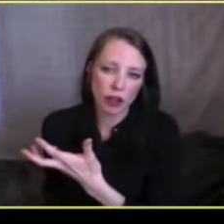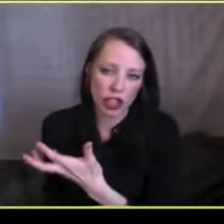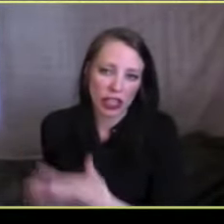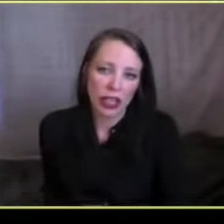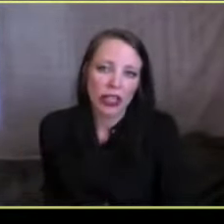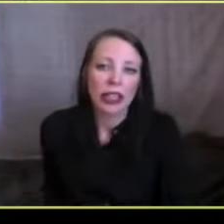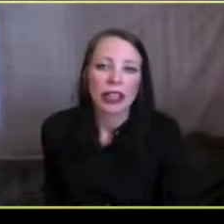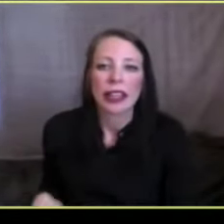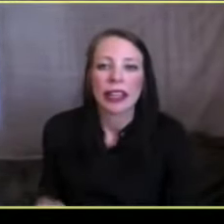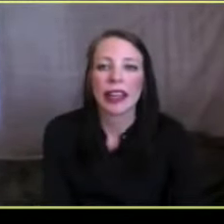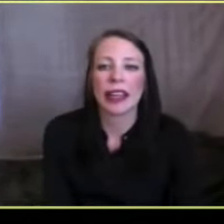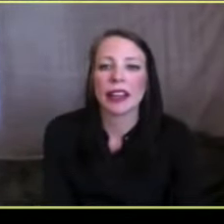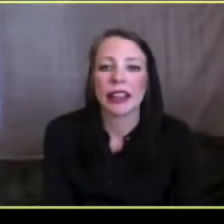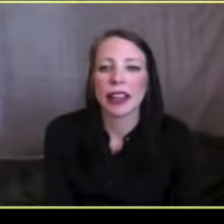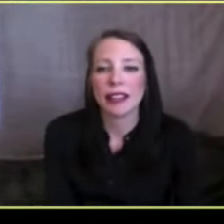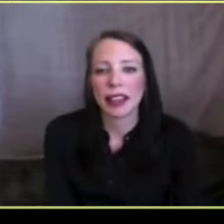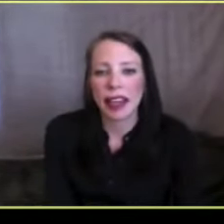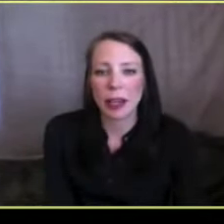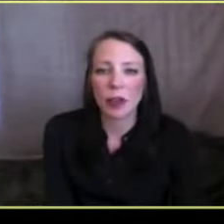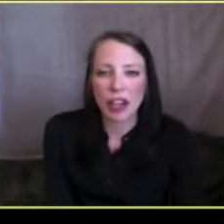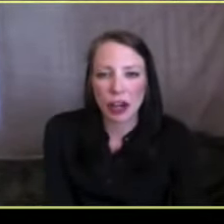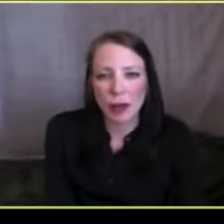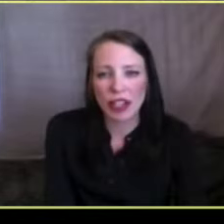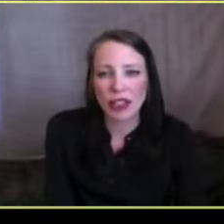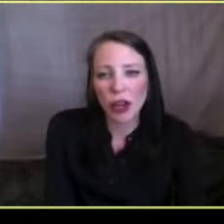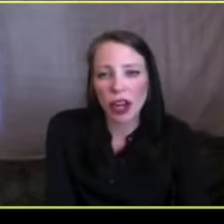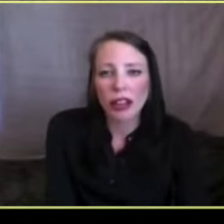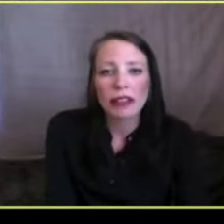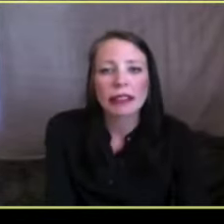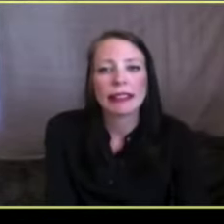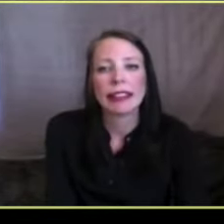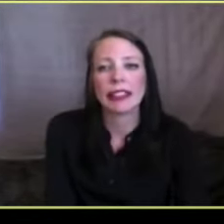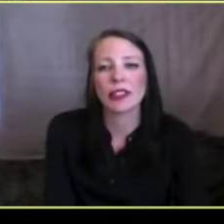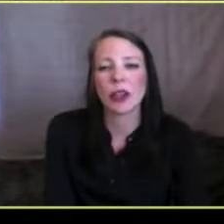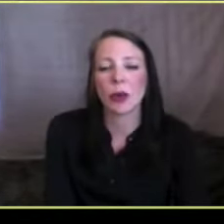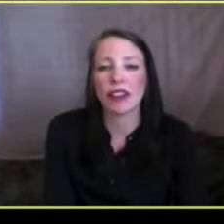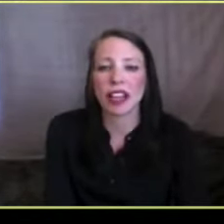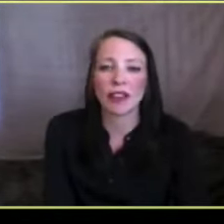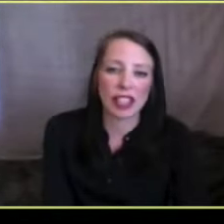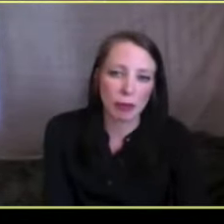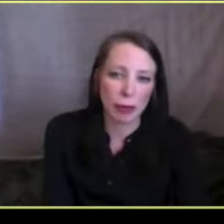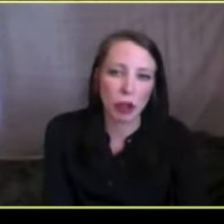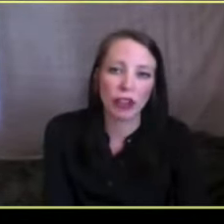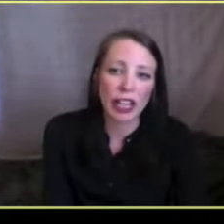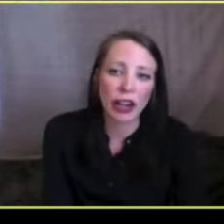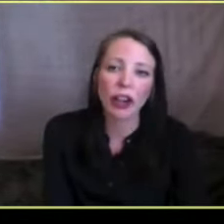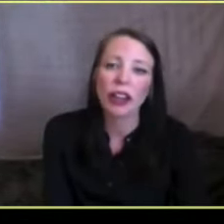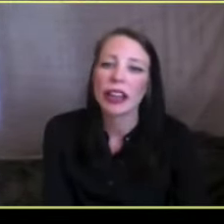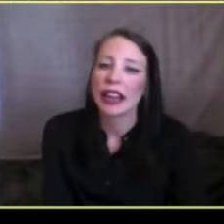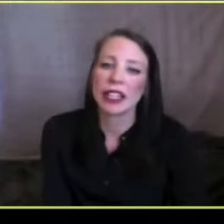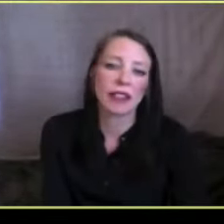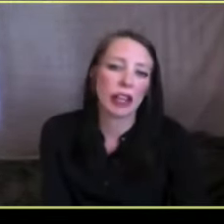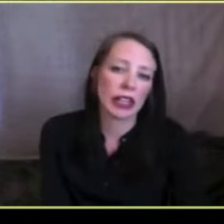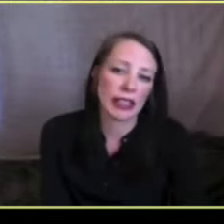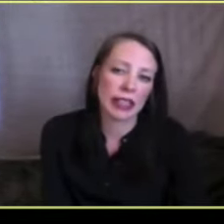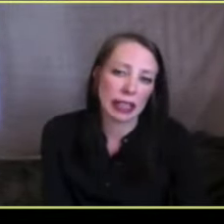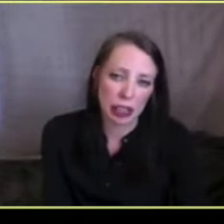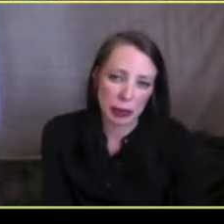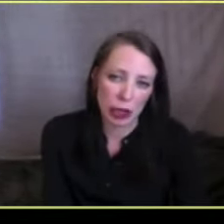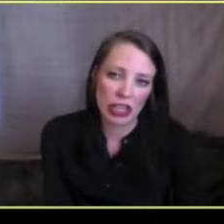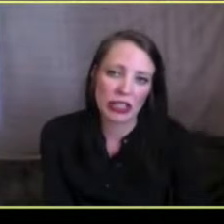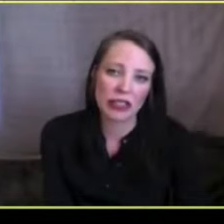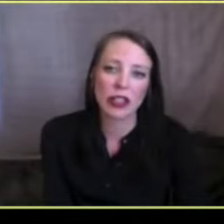in Virginia. And it's like, hey, come over here to Minnesota. And so we've got different deaf people over here, and it's a very